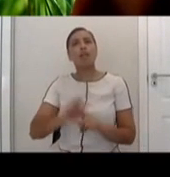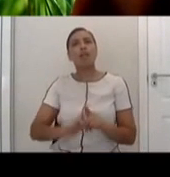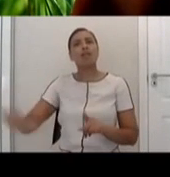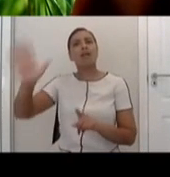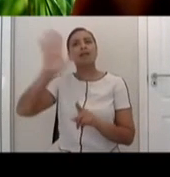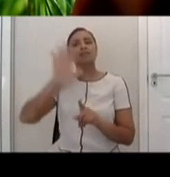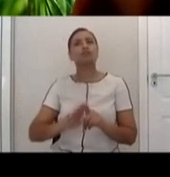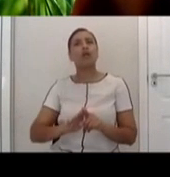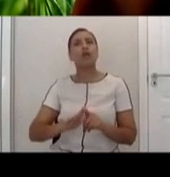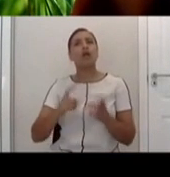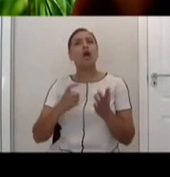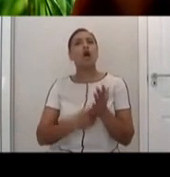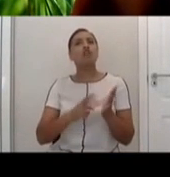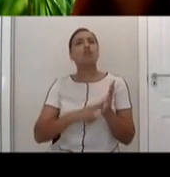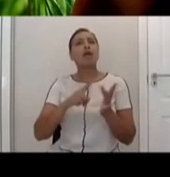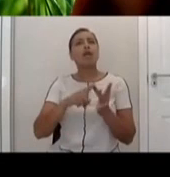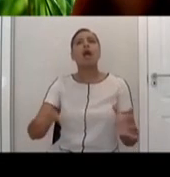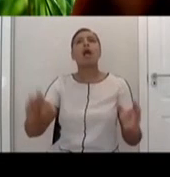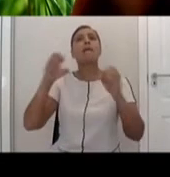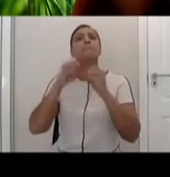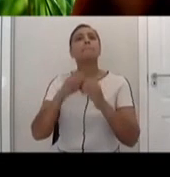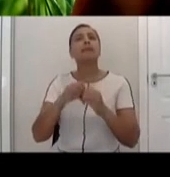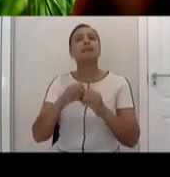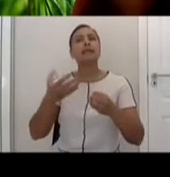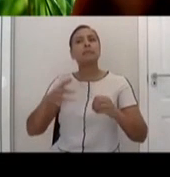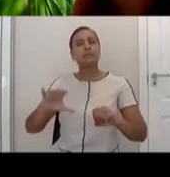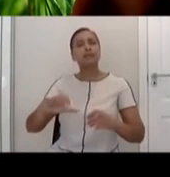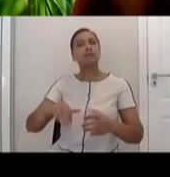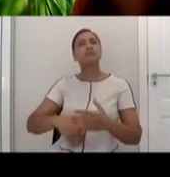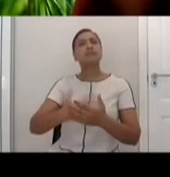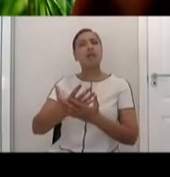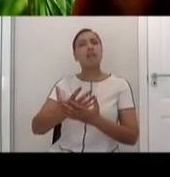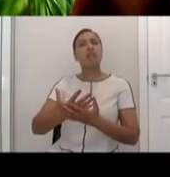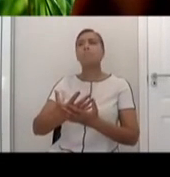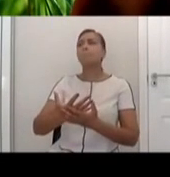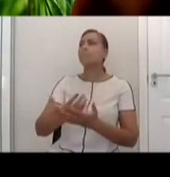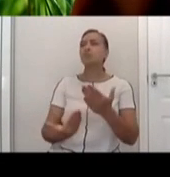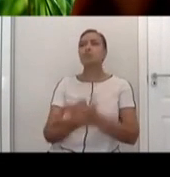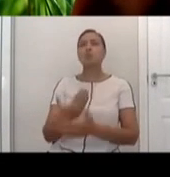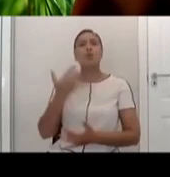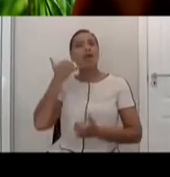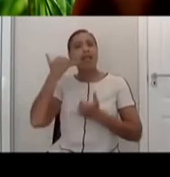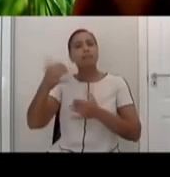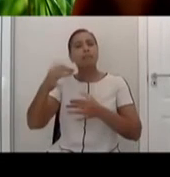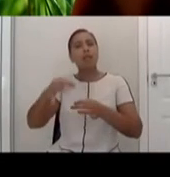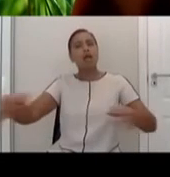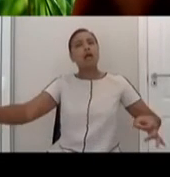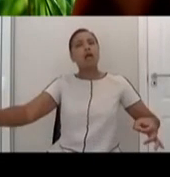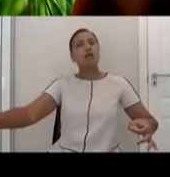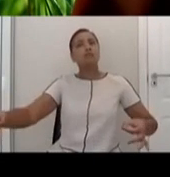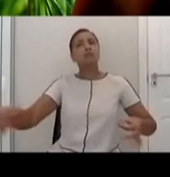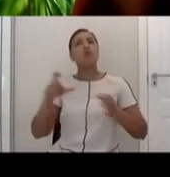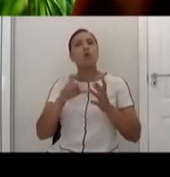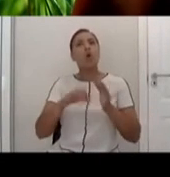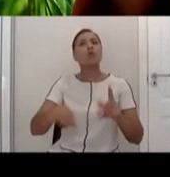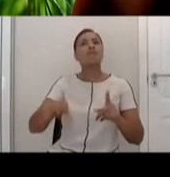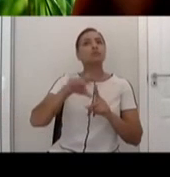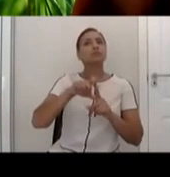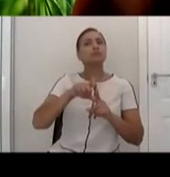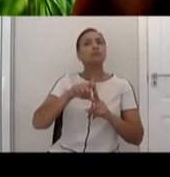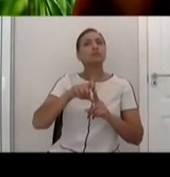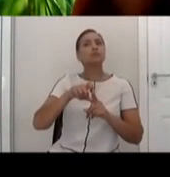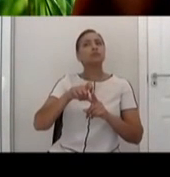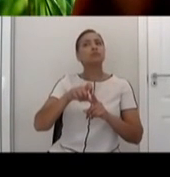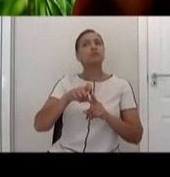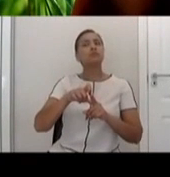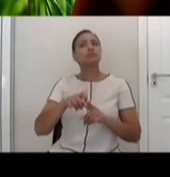People who also have developed a helpline and have been promoting that through the COVID-19 pandemic as kind of a